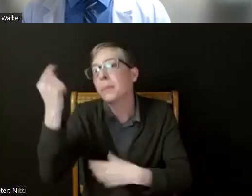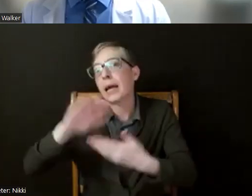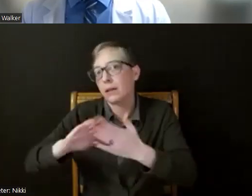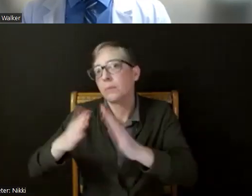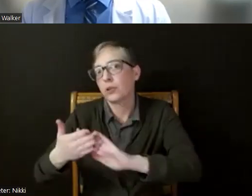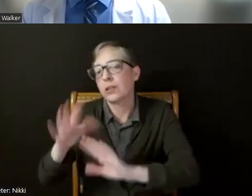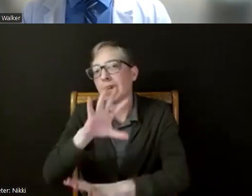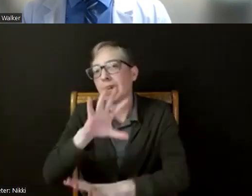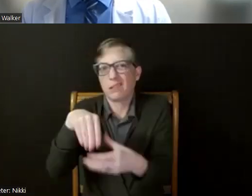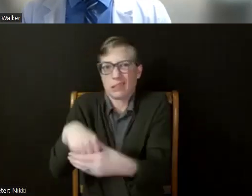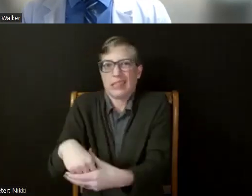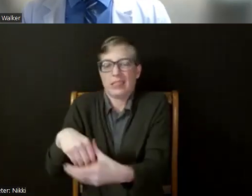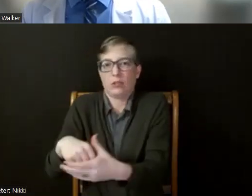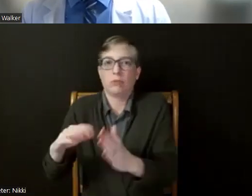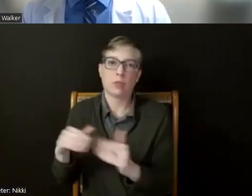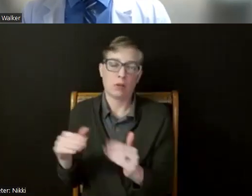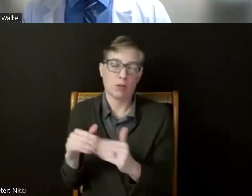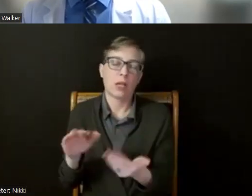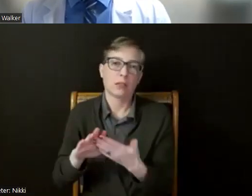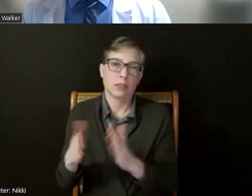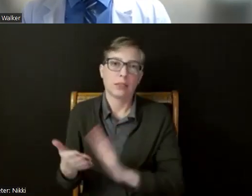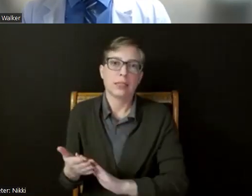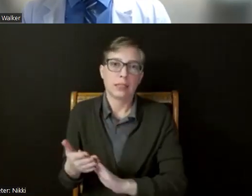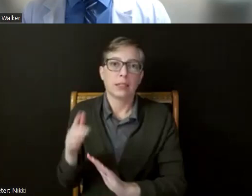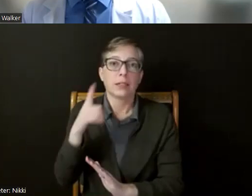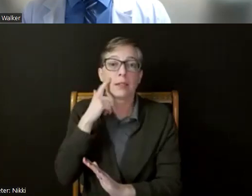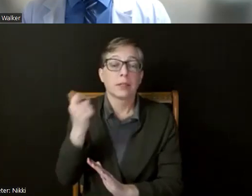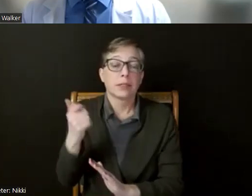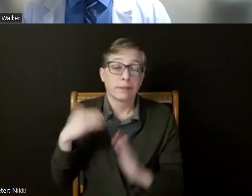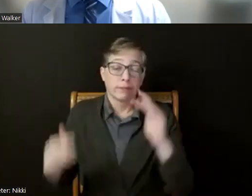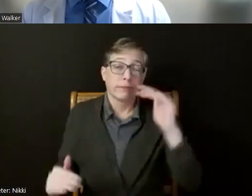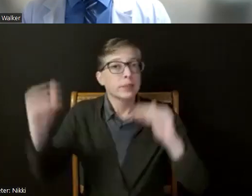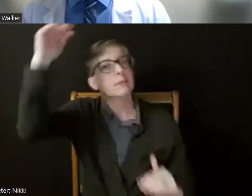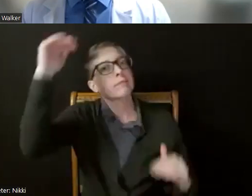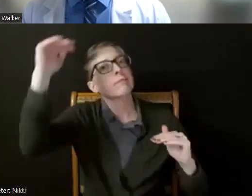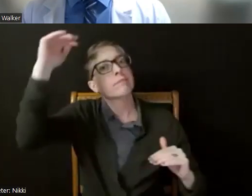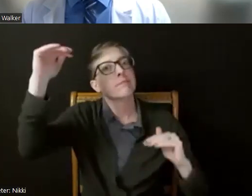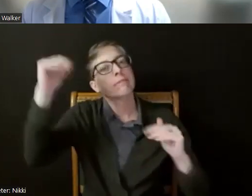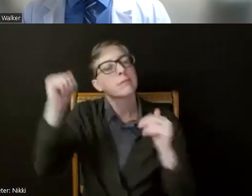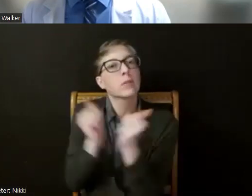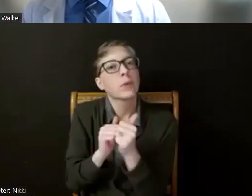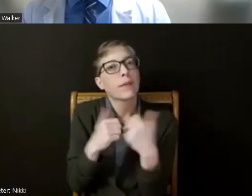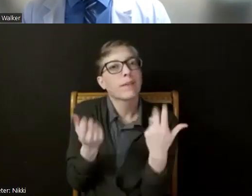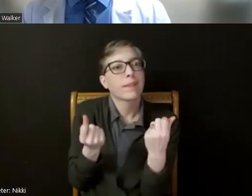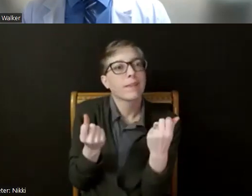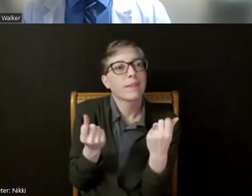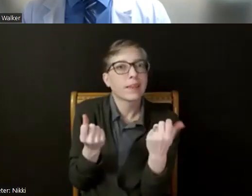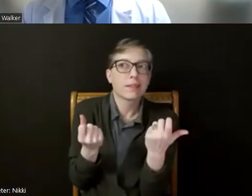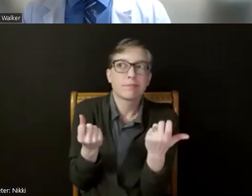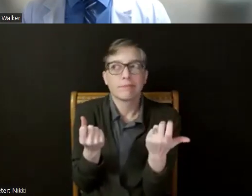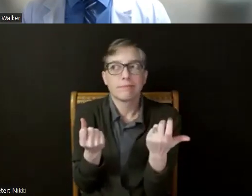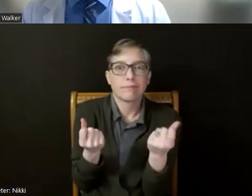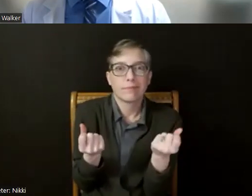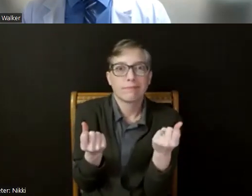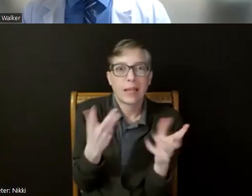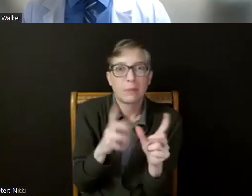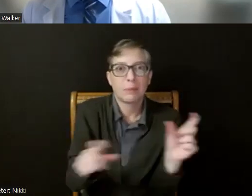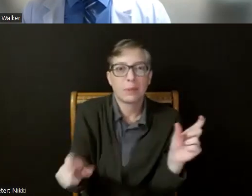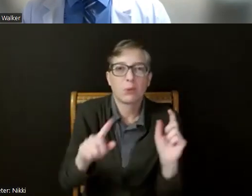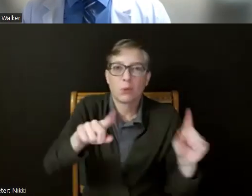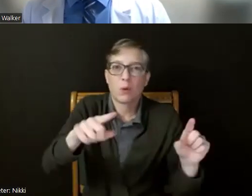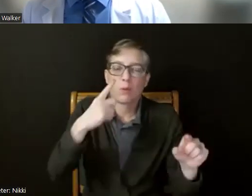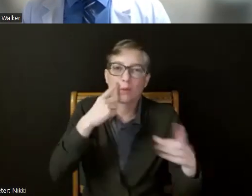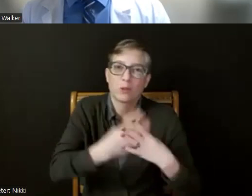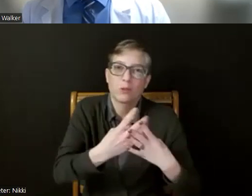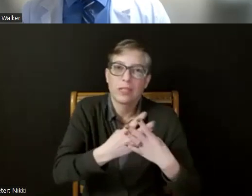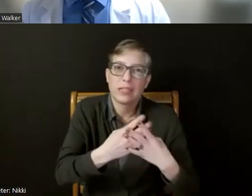are big disparities in terms of the rate of screening for that population. So we're really trying to bridge the gaps and get rid of